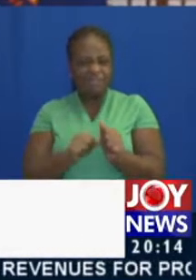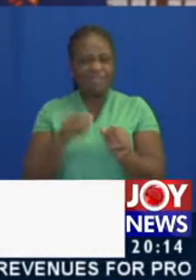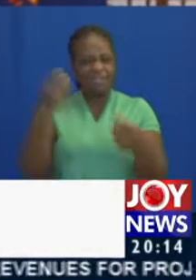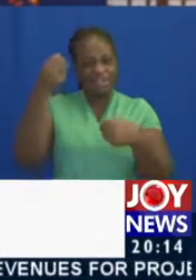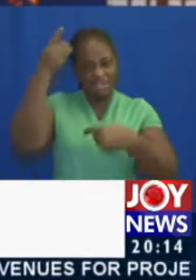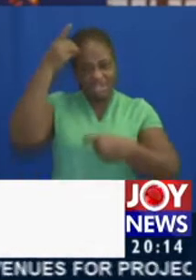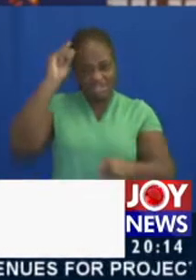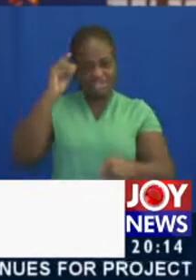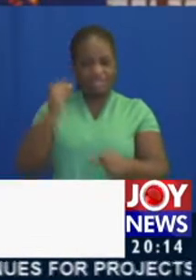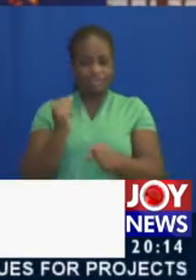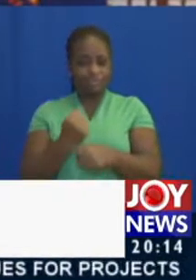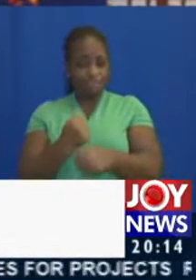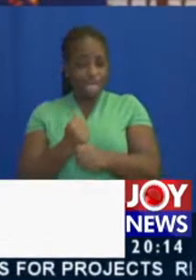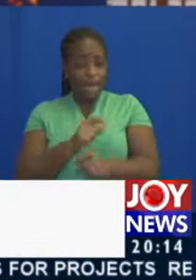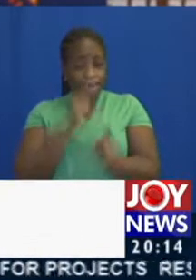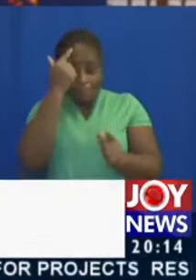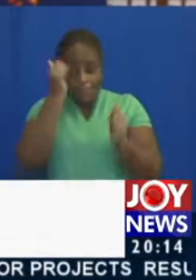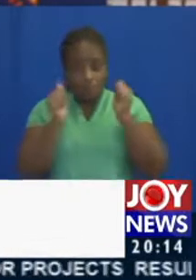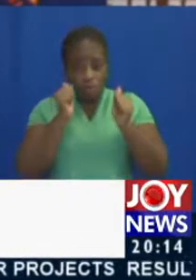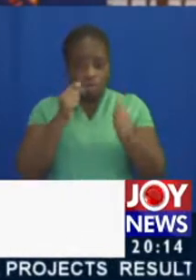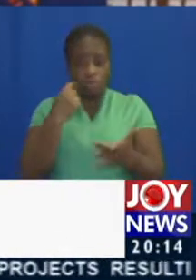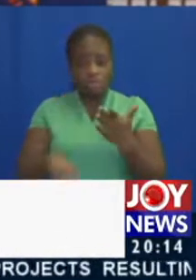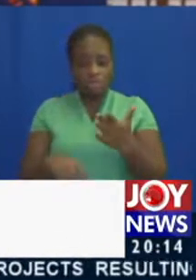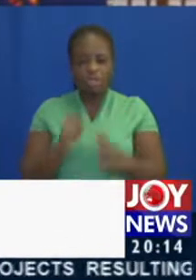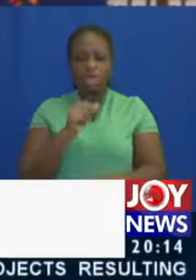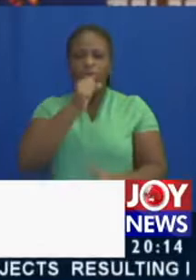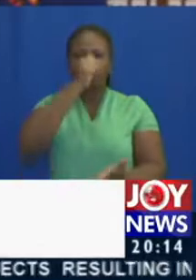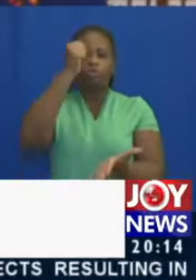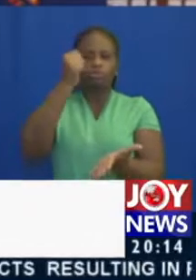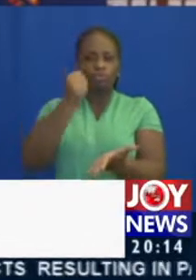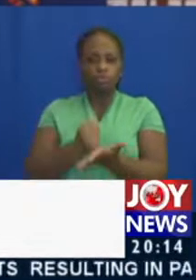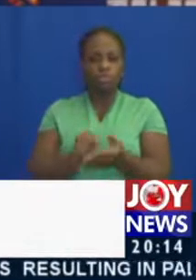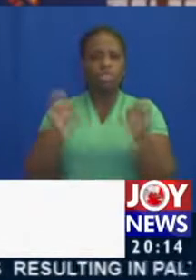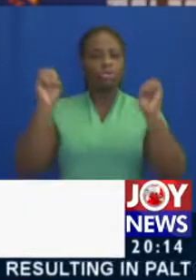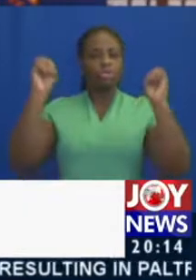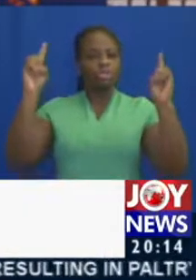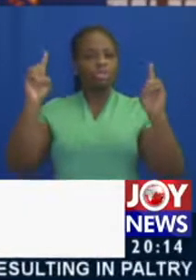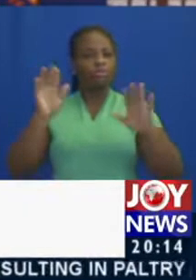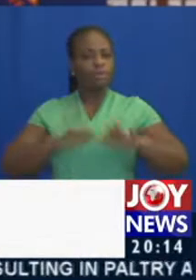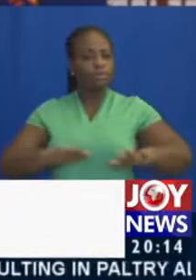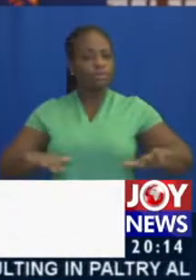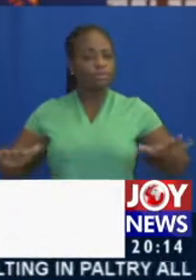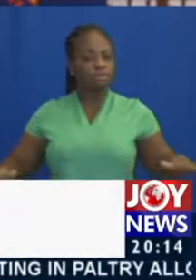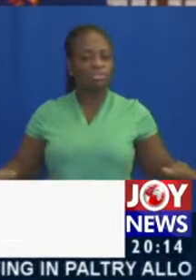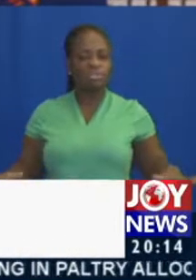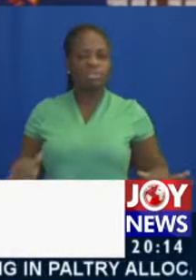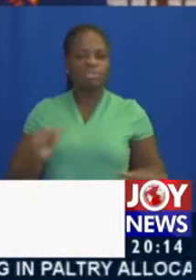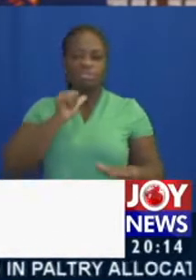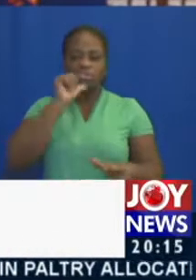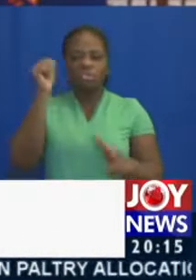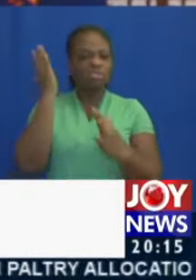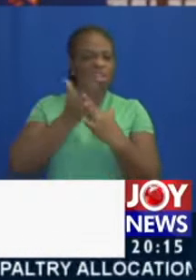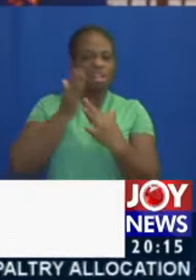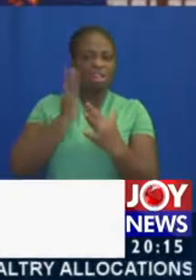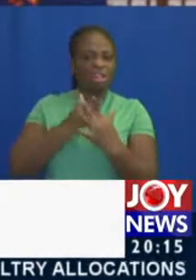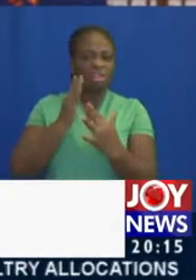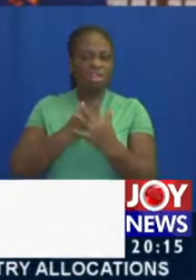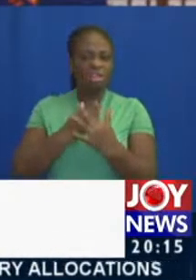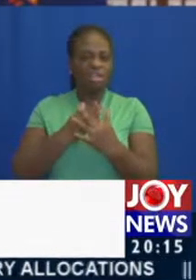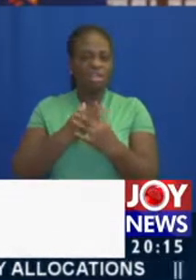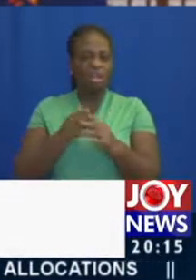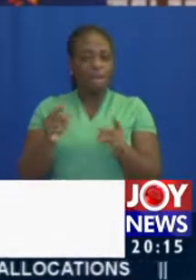because I'm determined to ensure that the education of our children is not unduly disturbed by this pandemic.